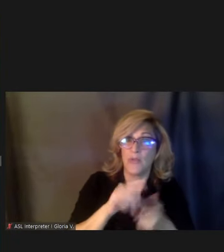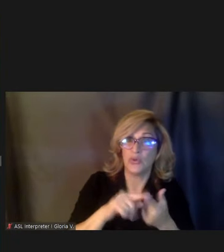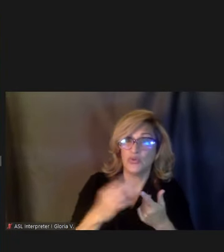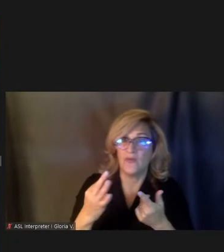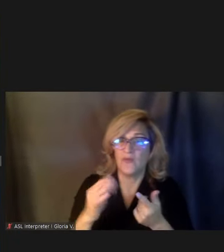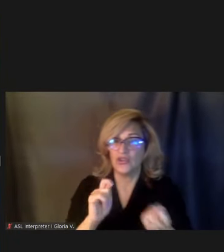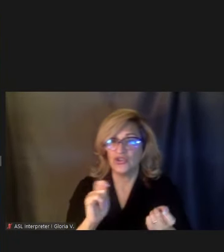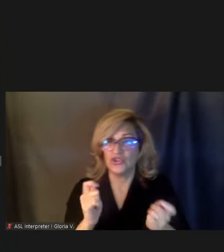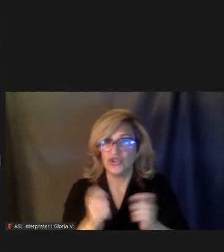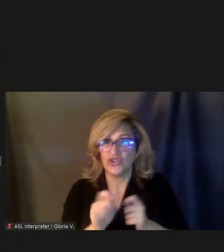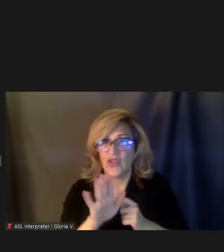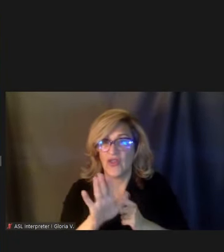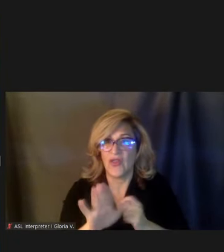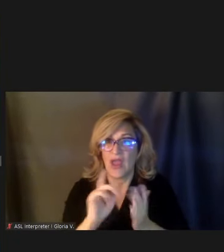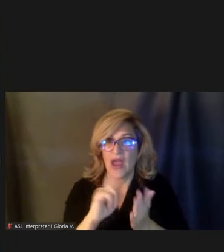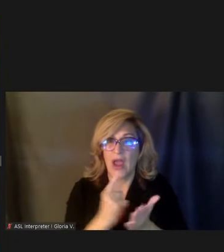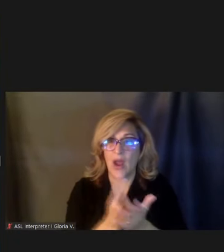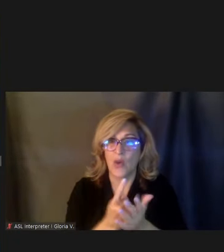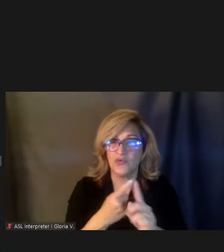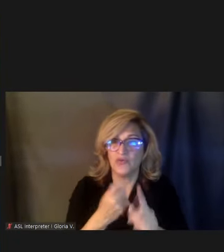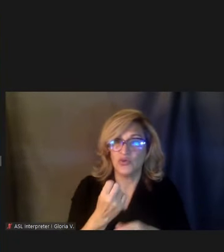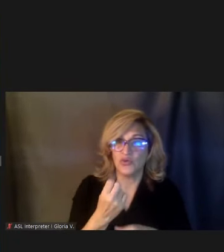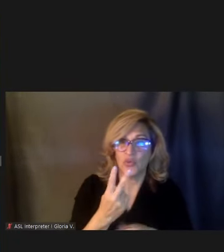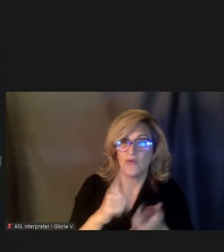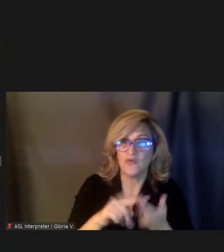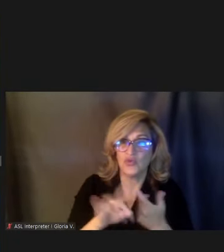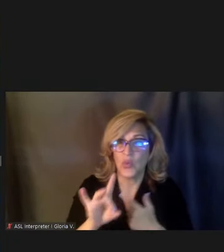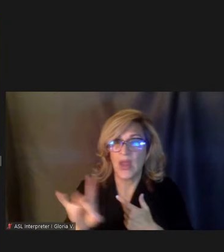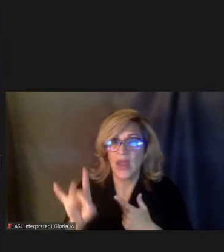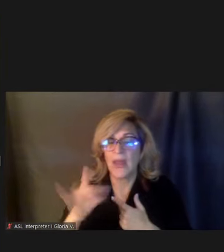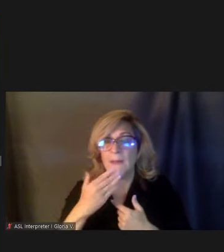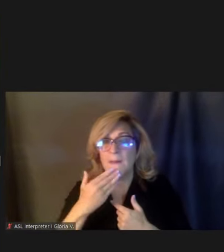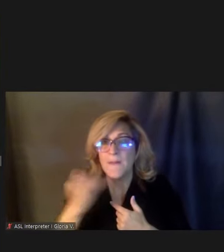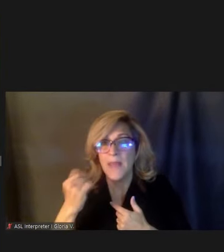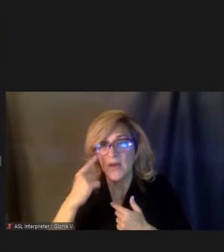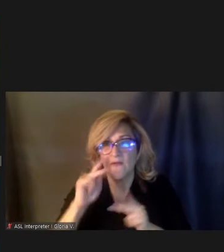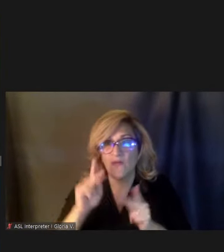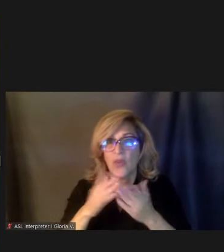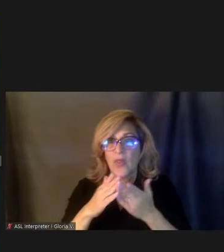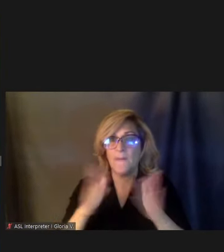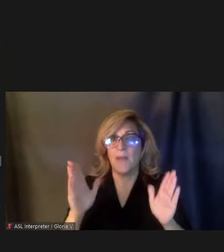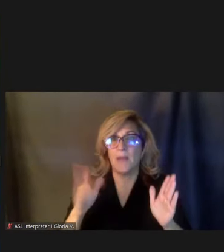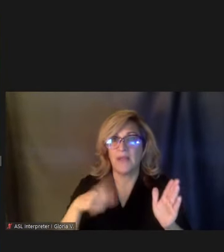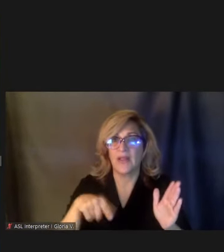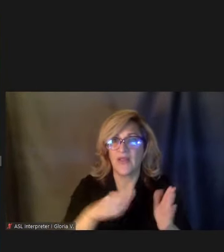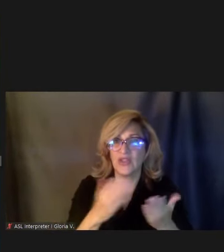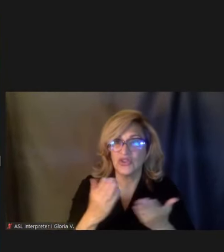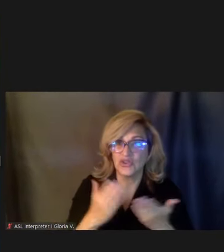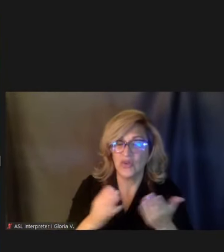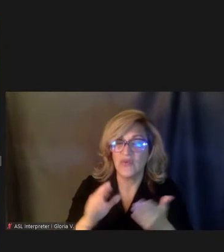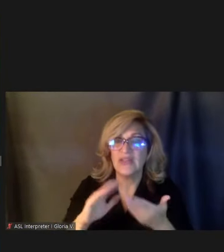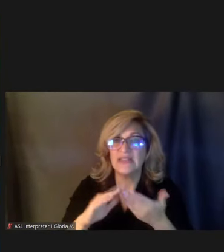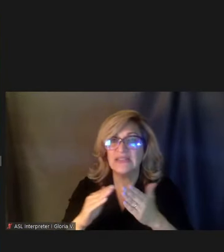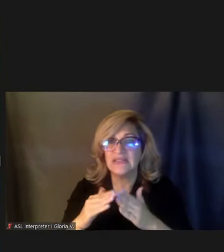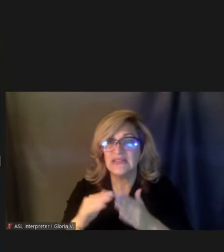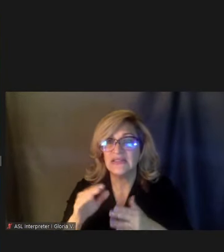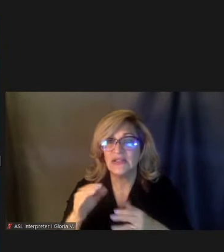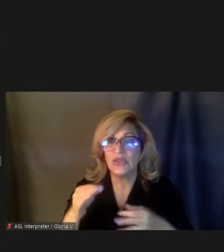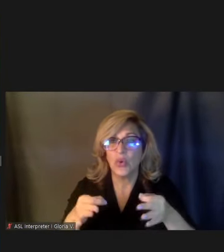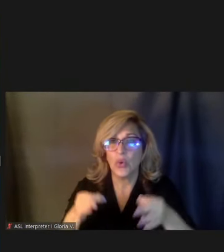to 12 p.m. to 8 p.m. This would be better for the public that they serve. City courts,